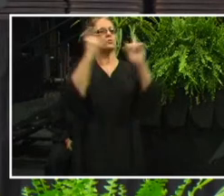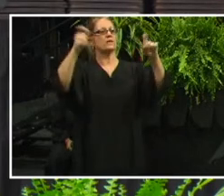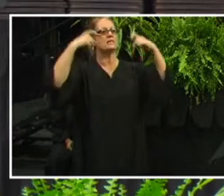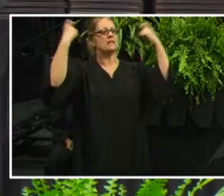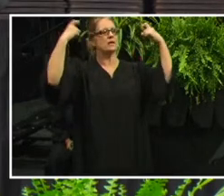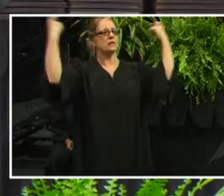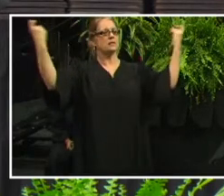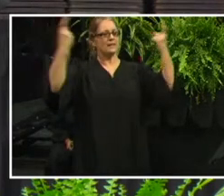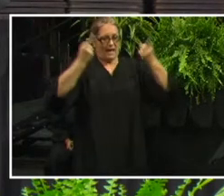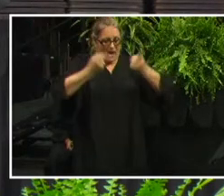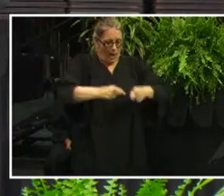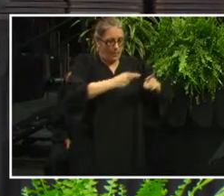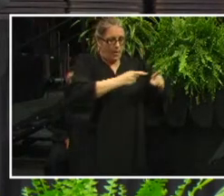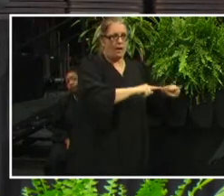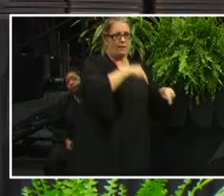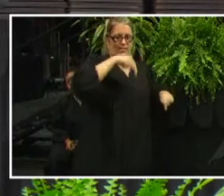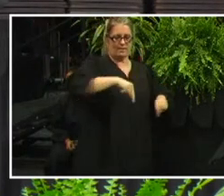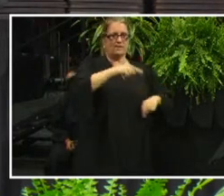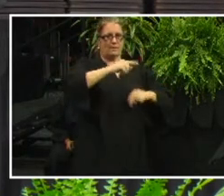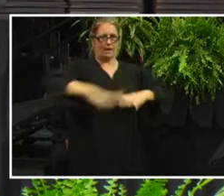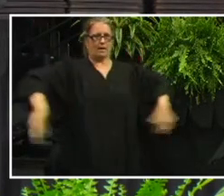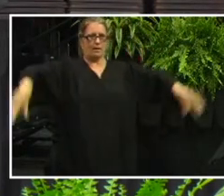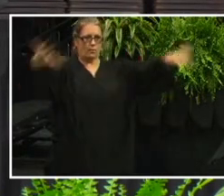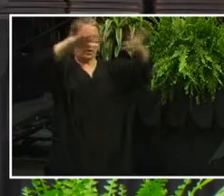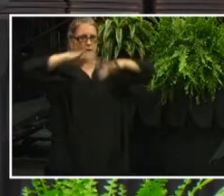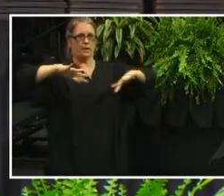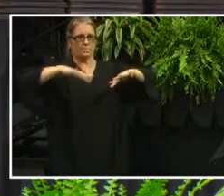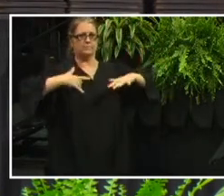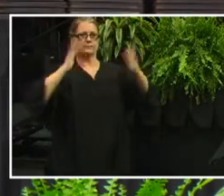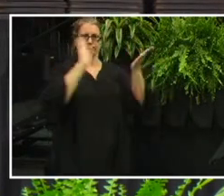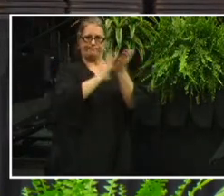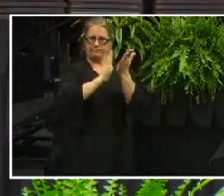ceremony to take place in the Enmark Arena.